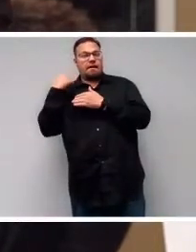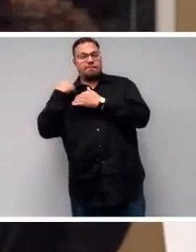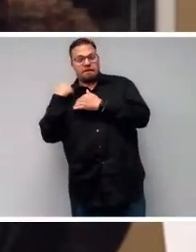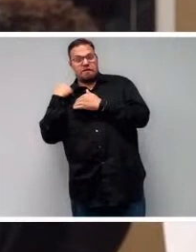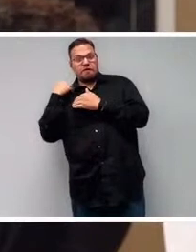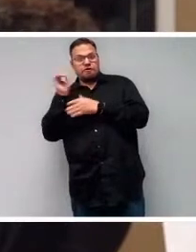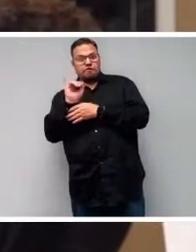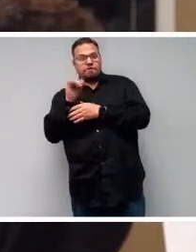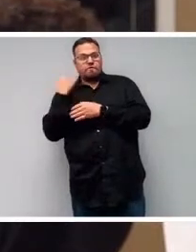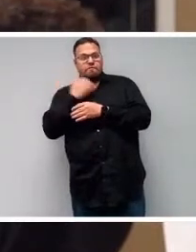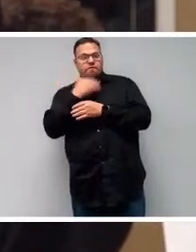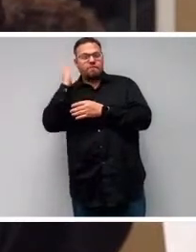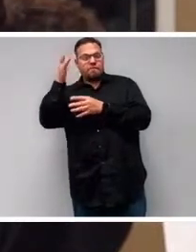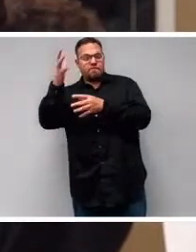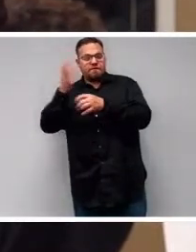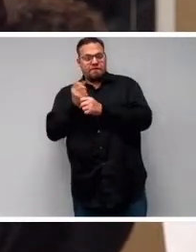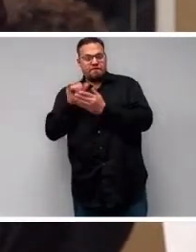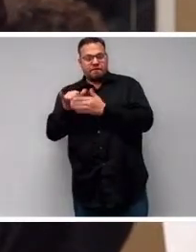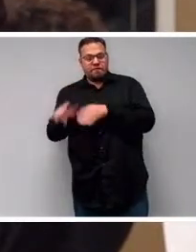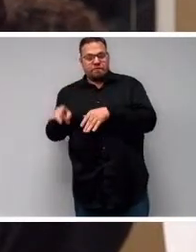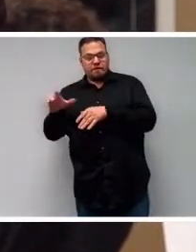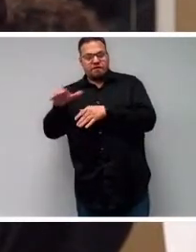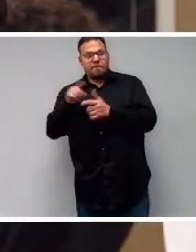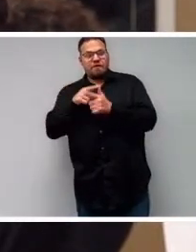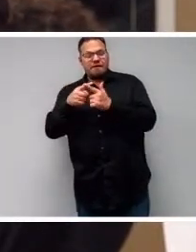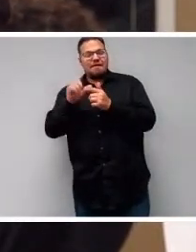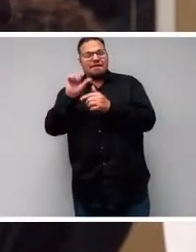receive the donation and the NFA from DEQ,